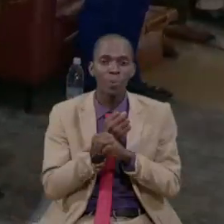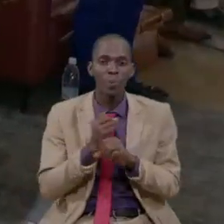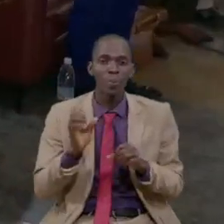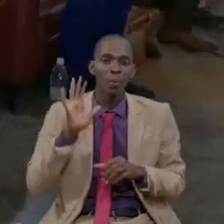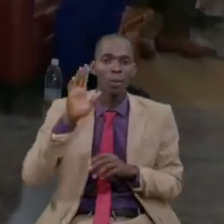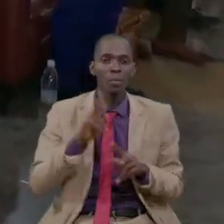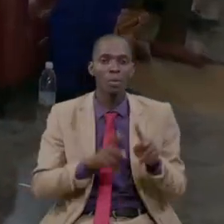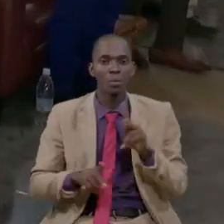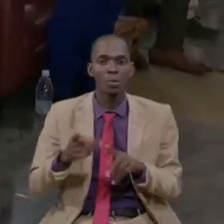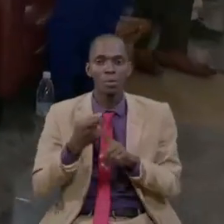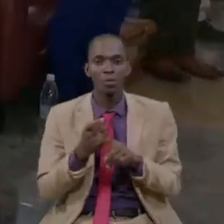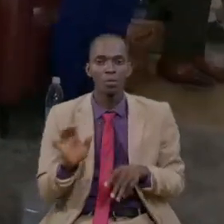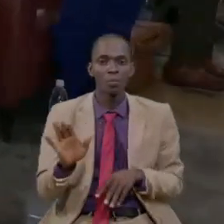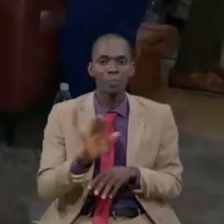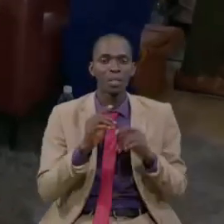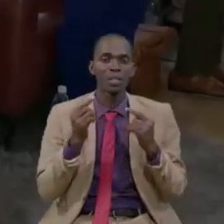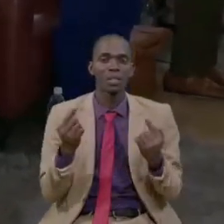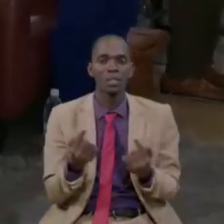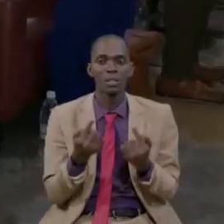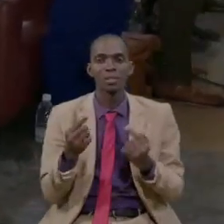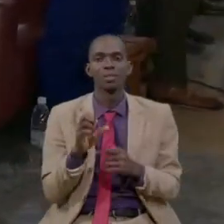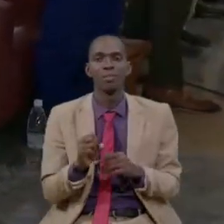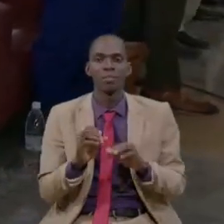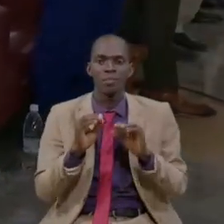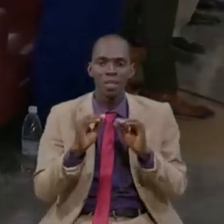sins. Teach them.